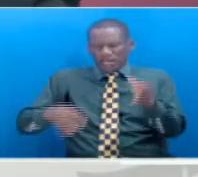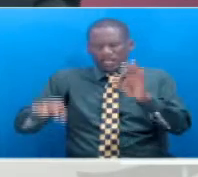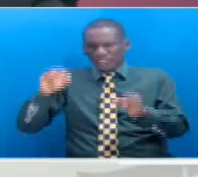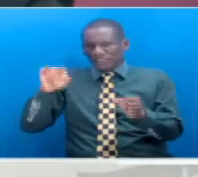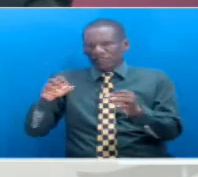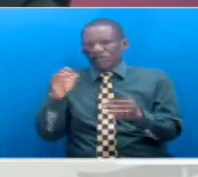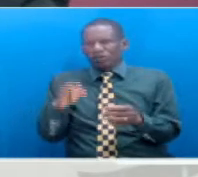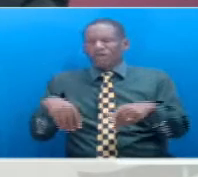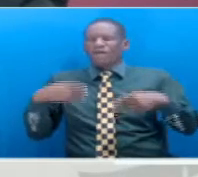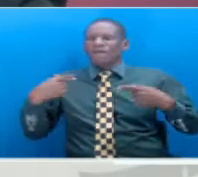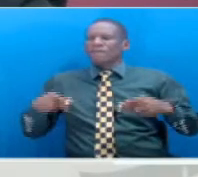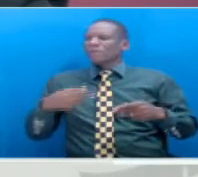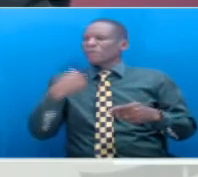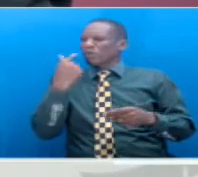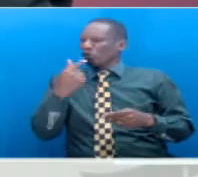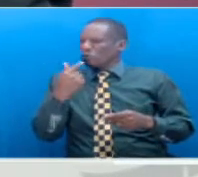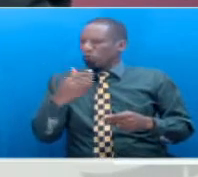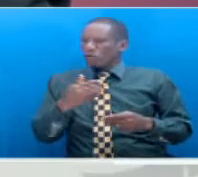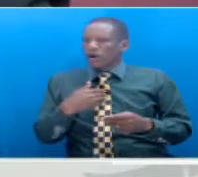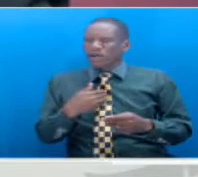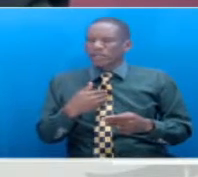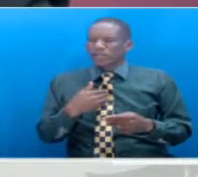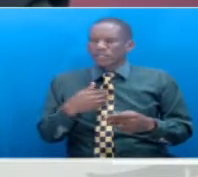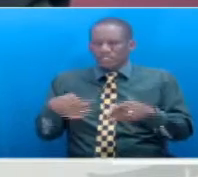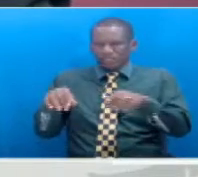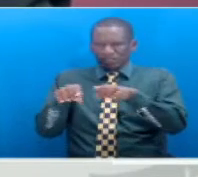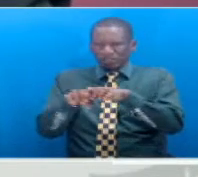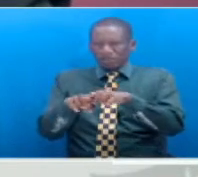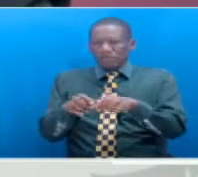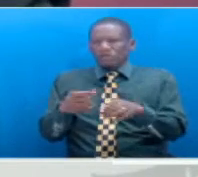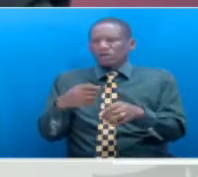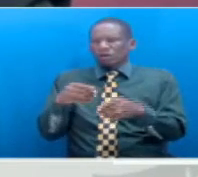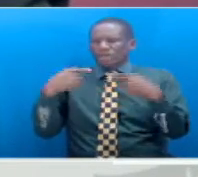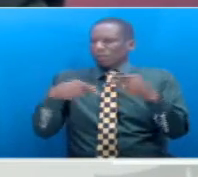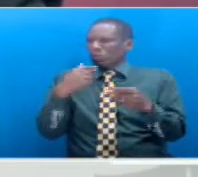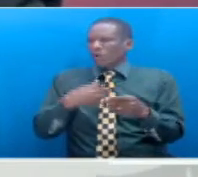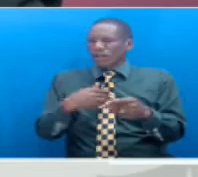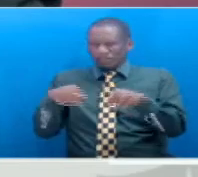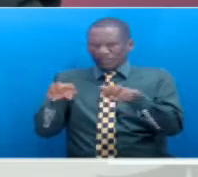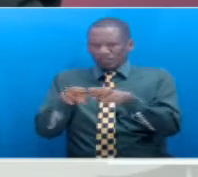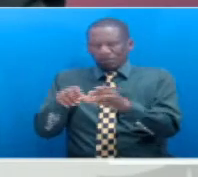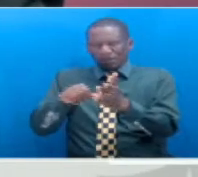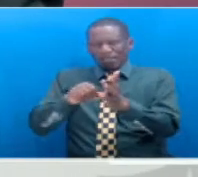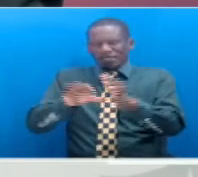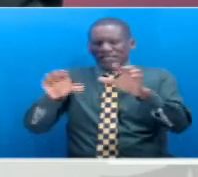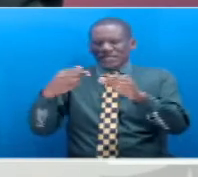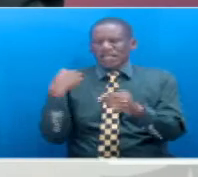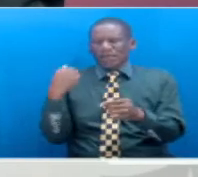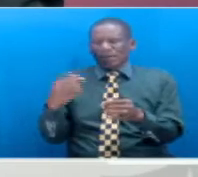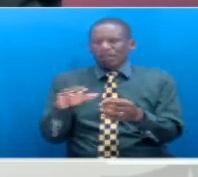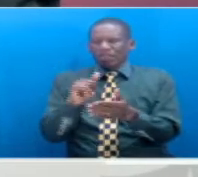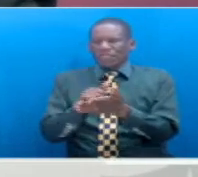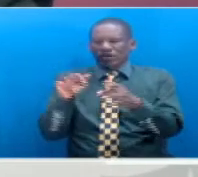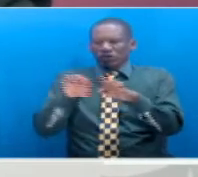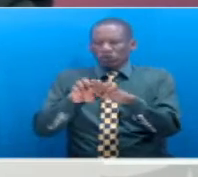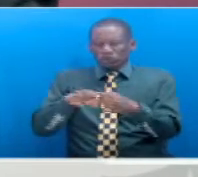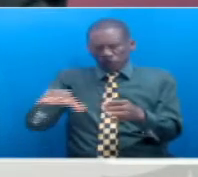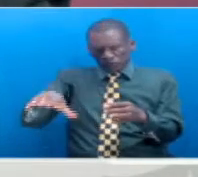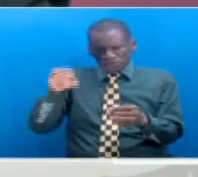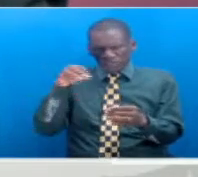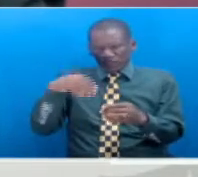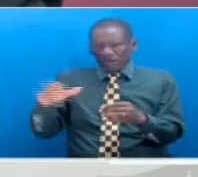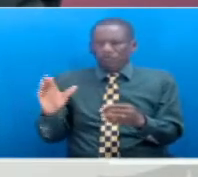of people who had similar ID numbers. Yeah, that was also flagged